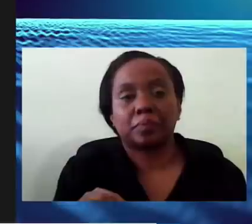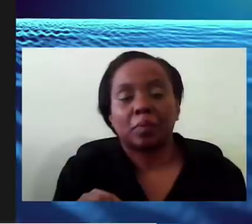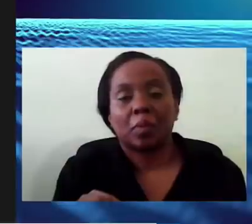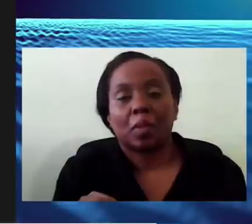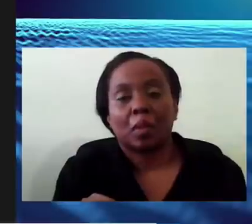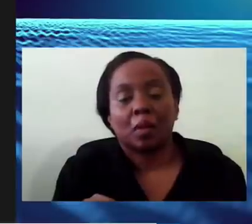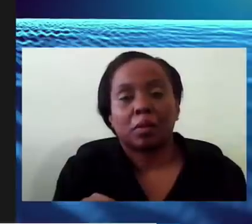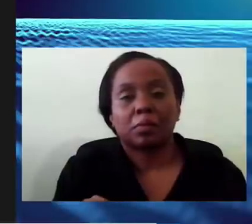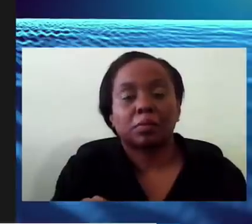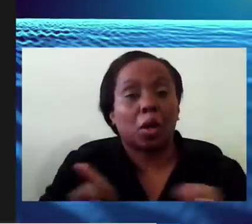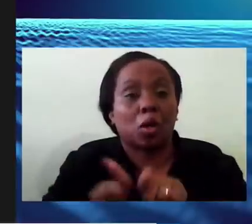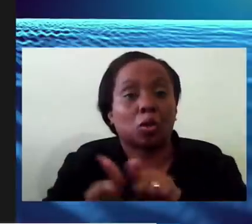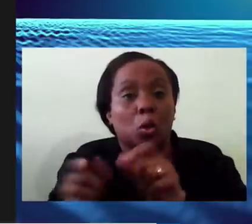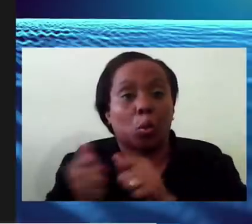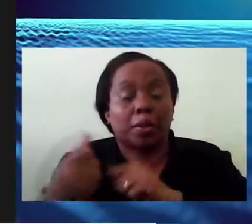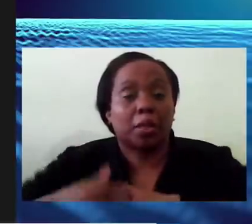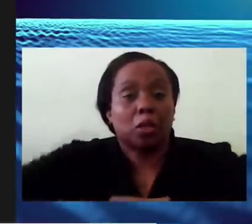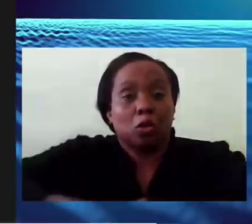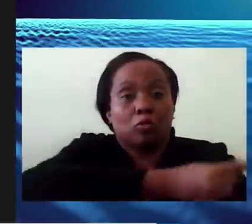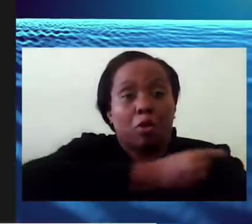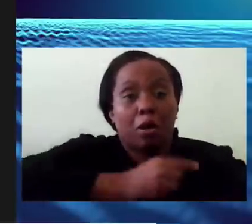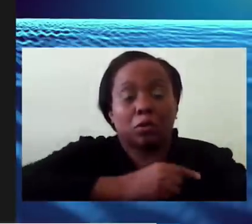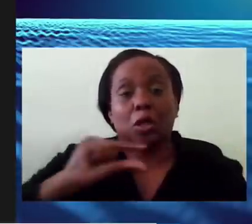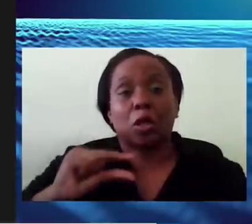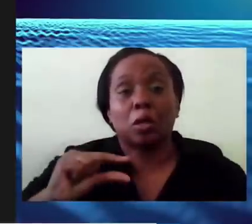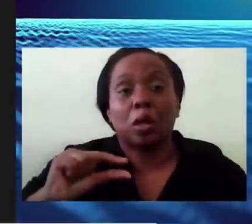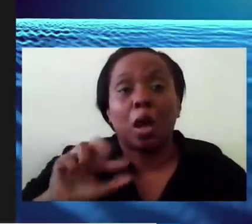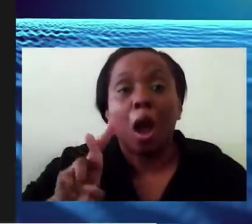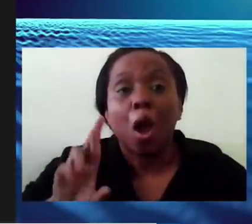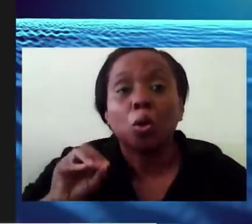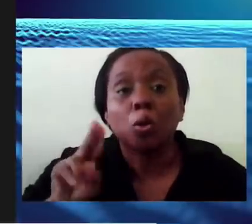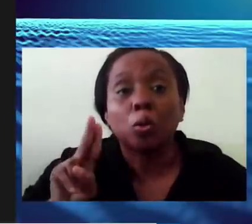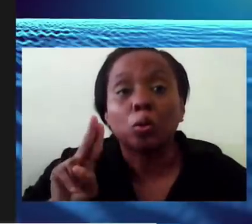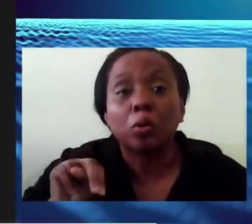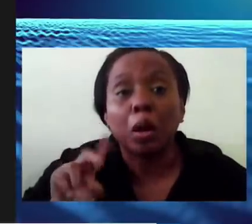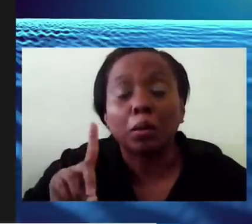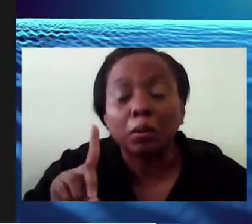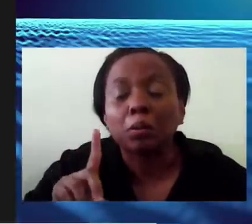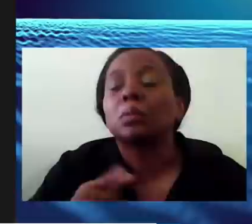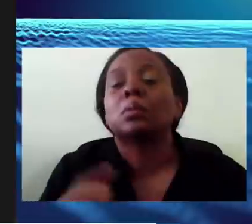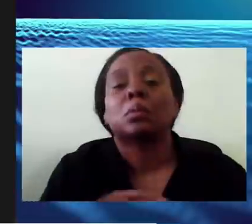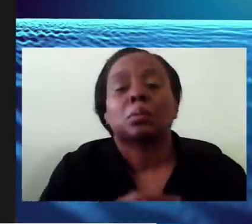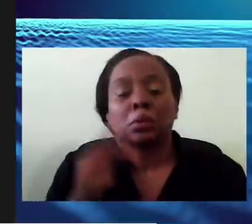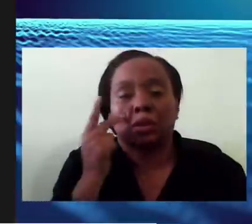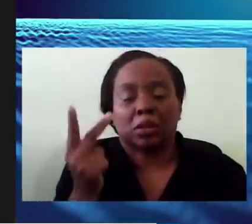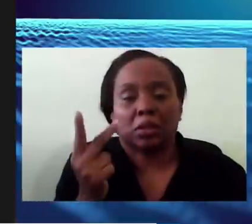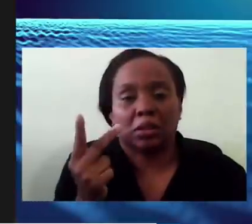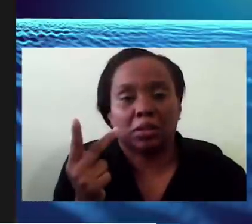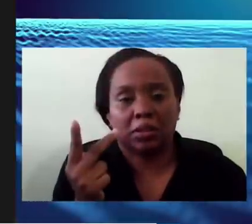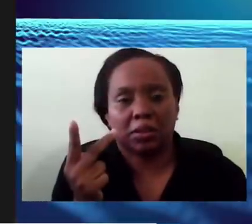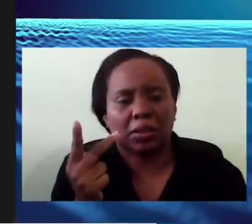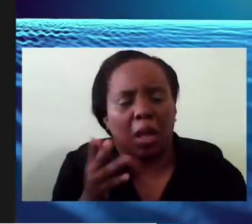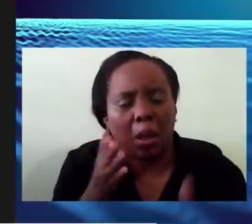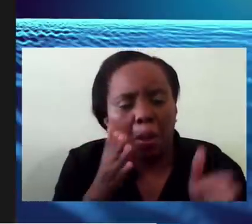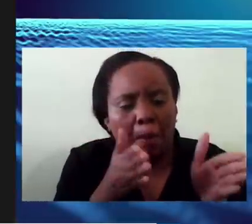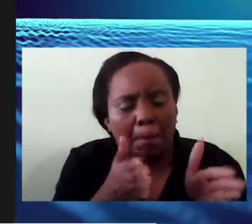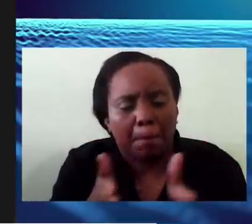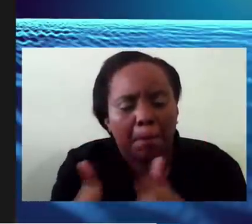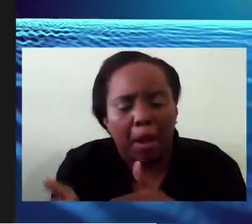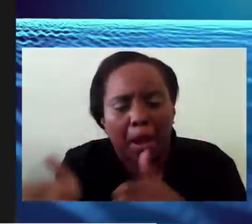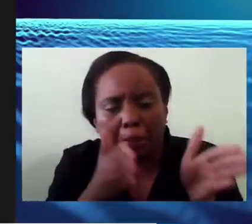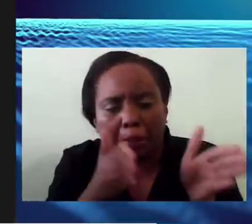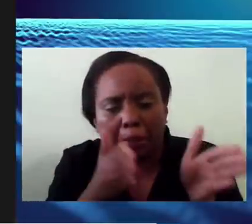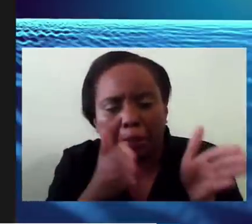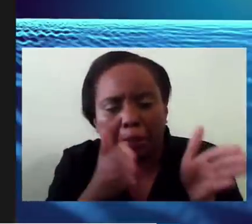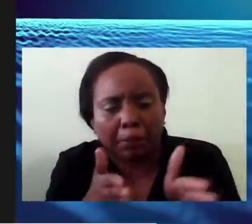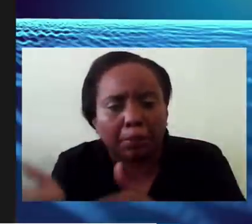is we are also now seeing a pattern of deflation from the from